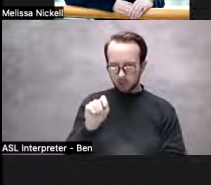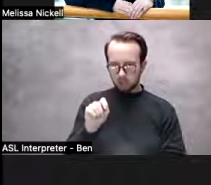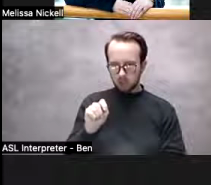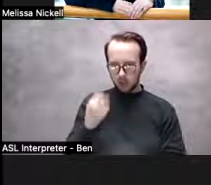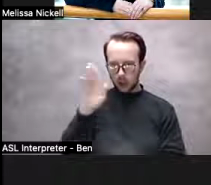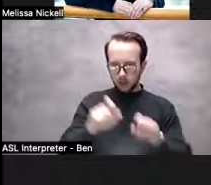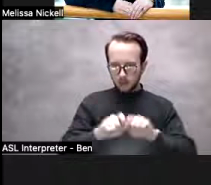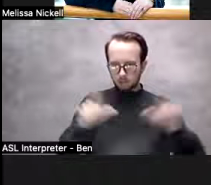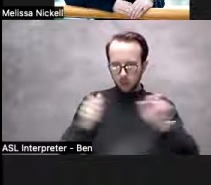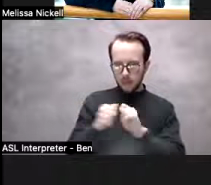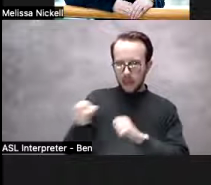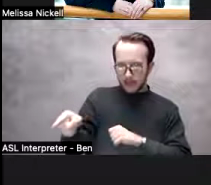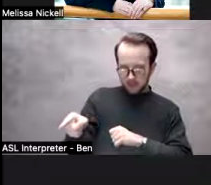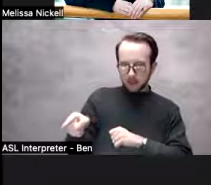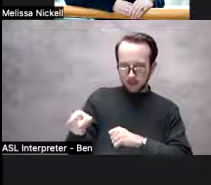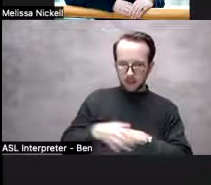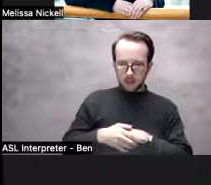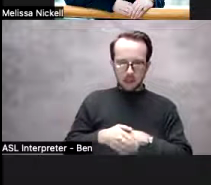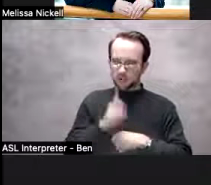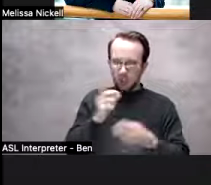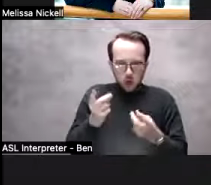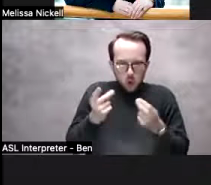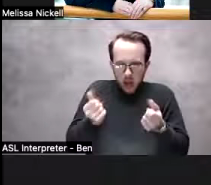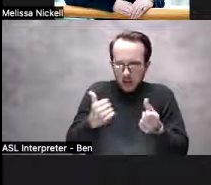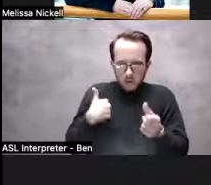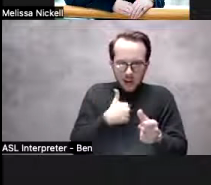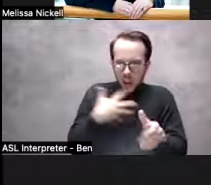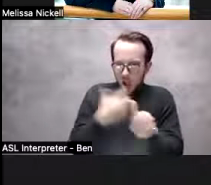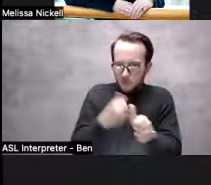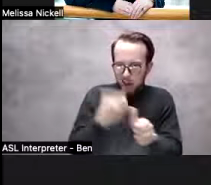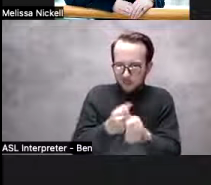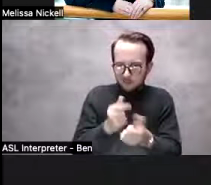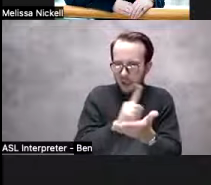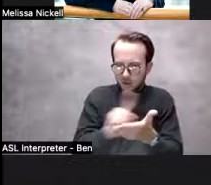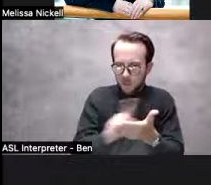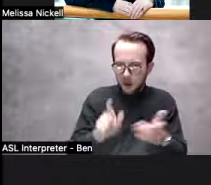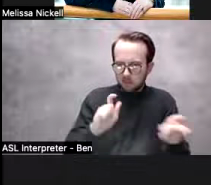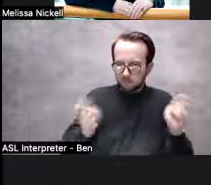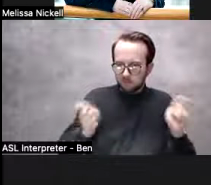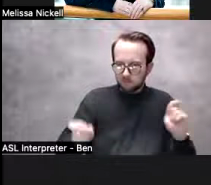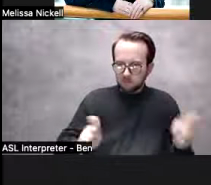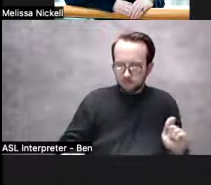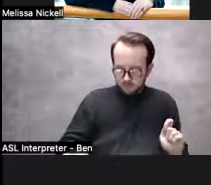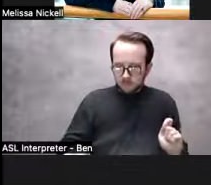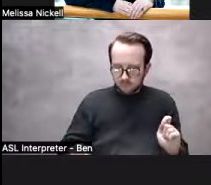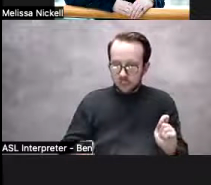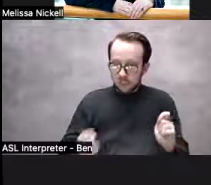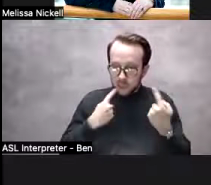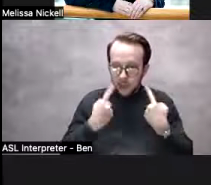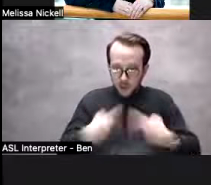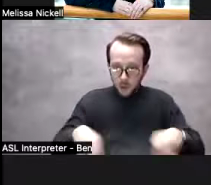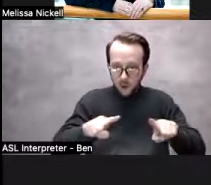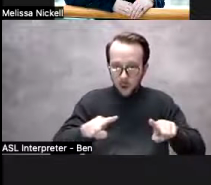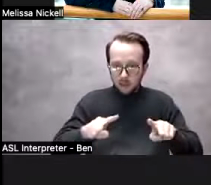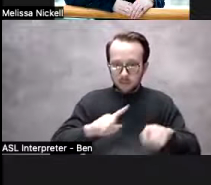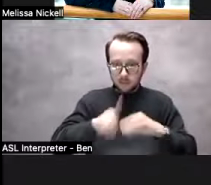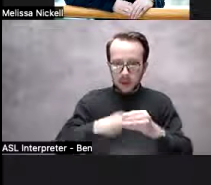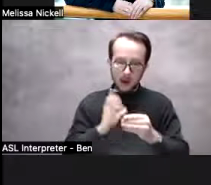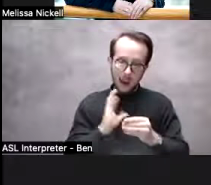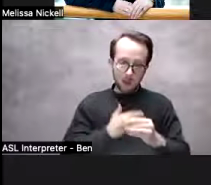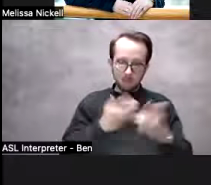is a really quick way, and this is updated on a regular basis every week, basically, to tell you about the program announcements